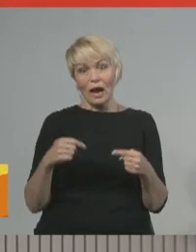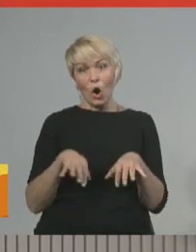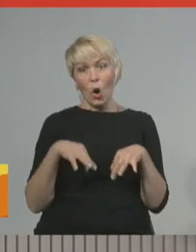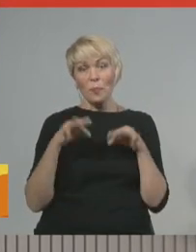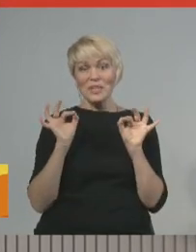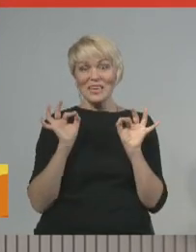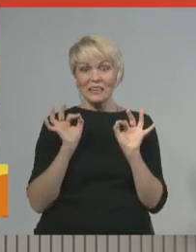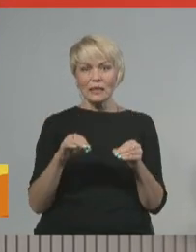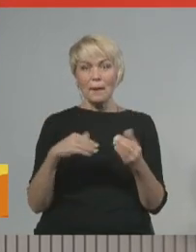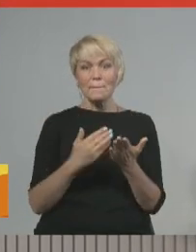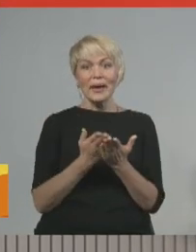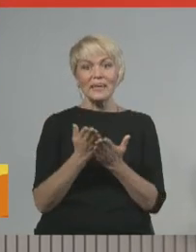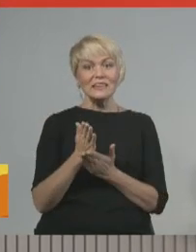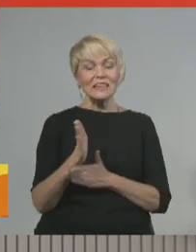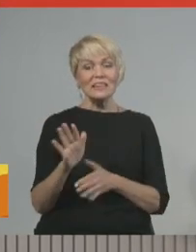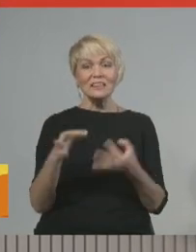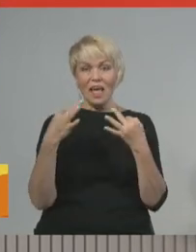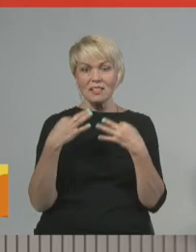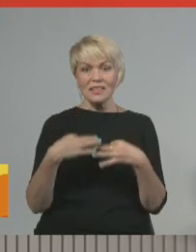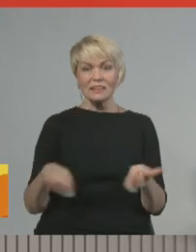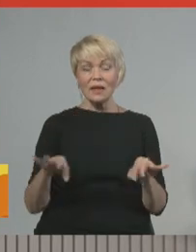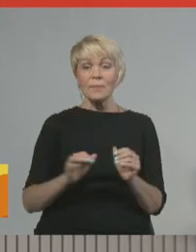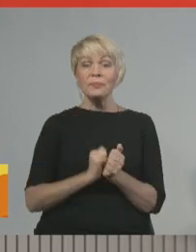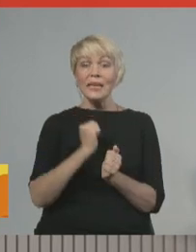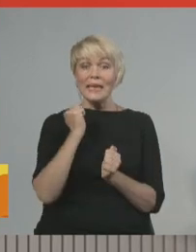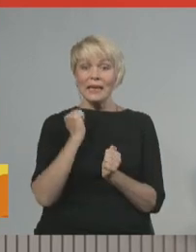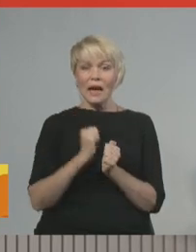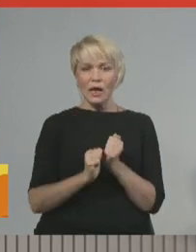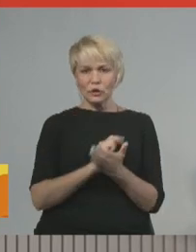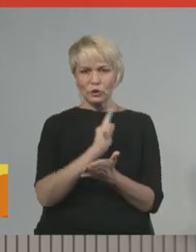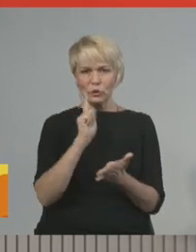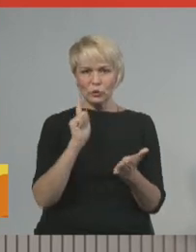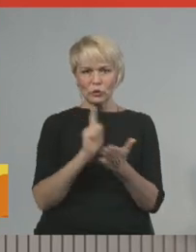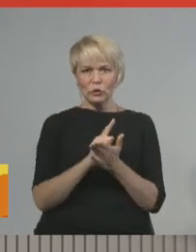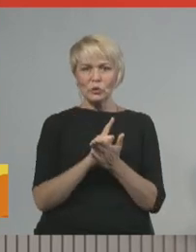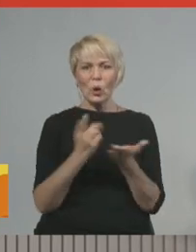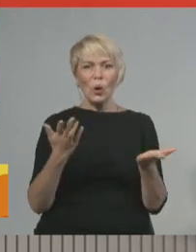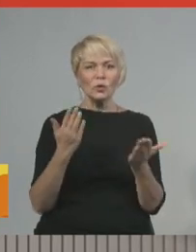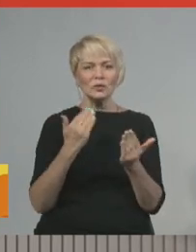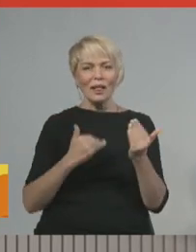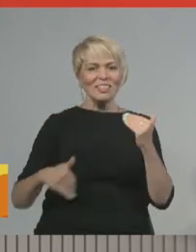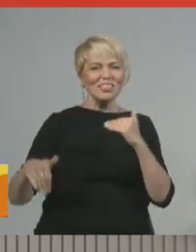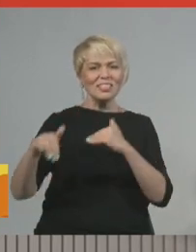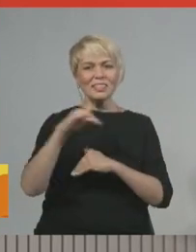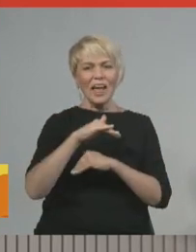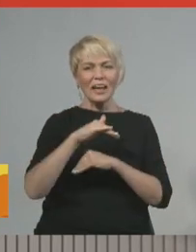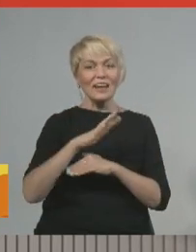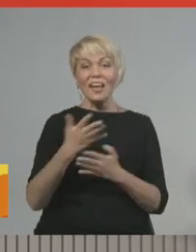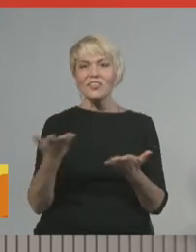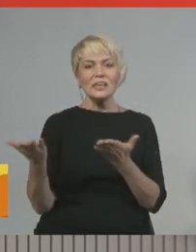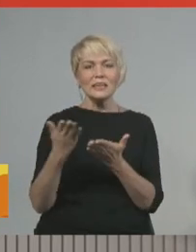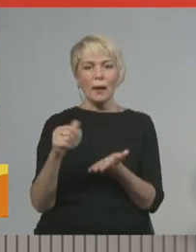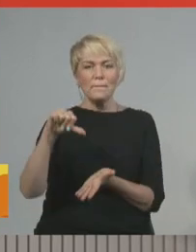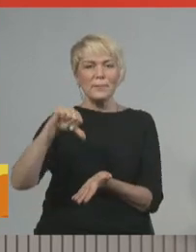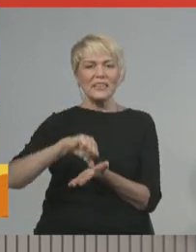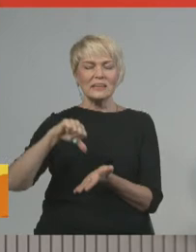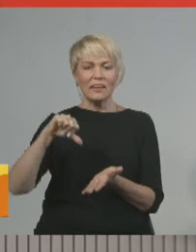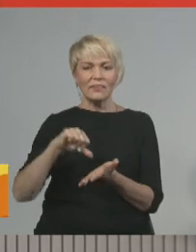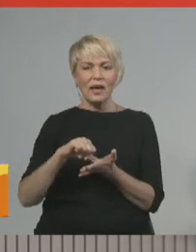on independence of the editorial office